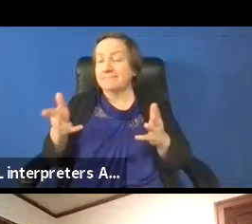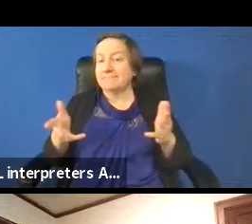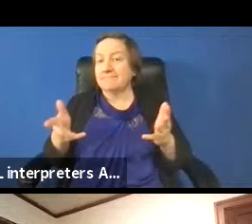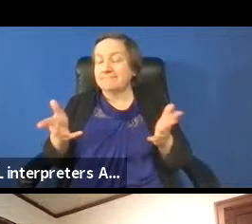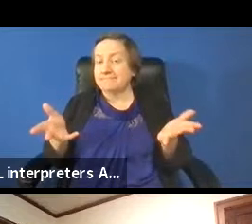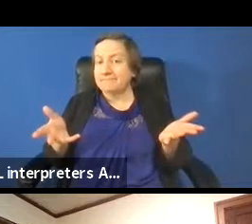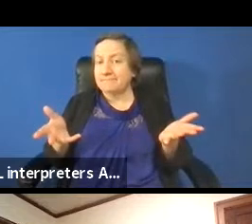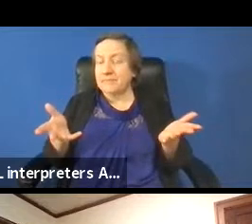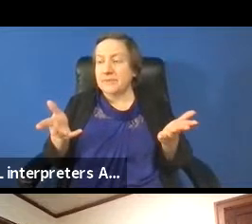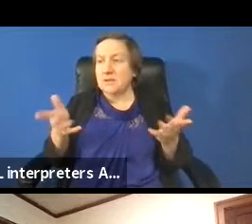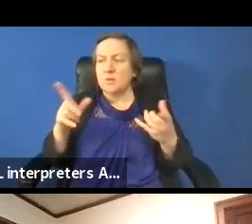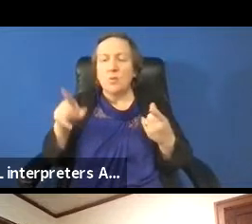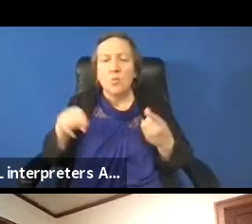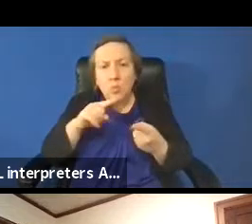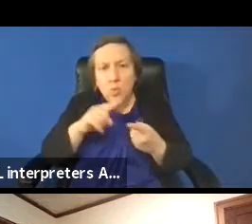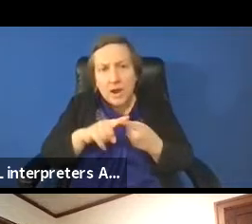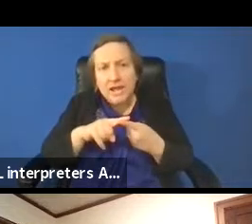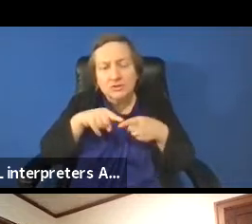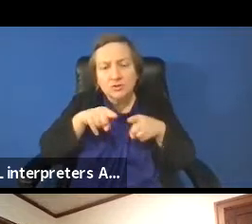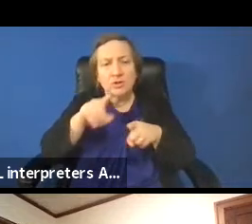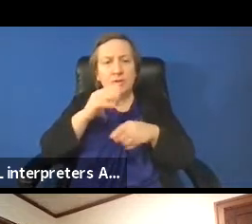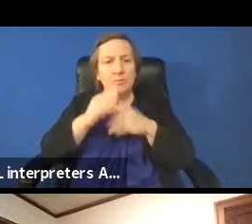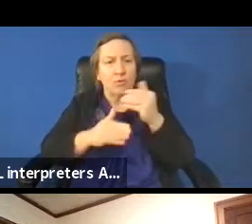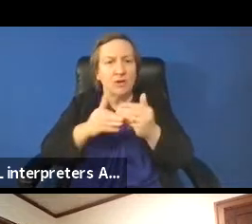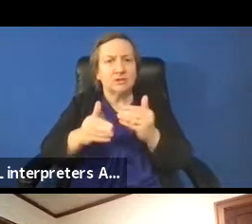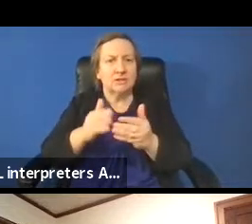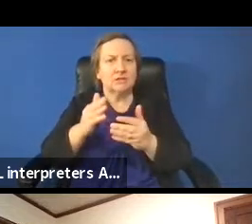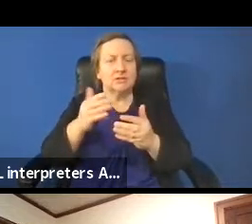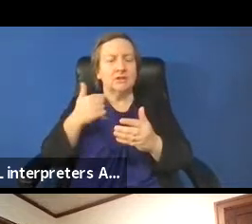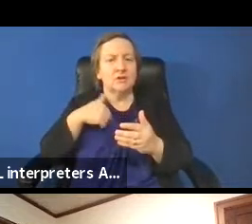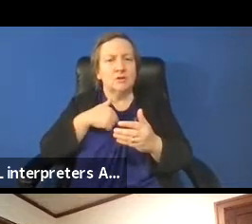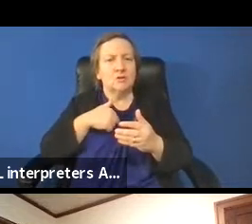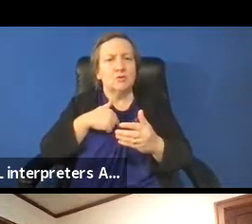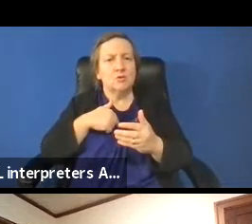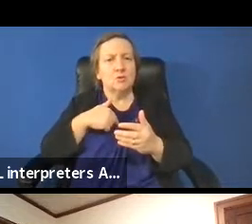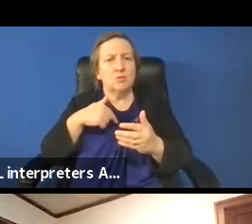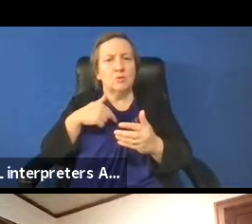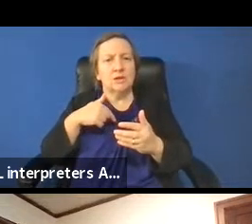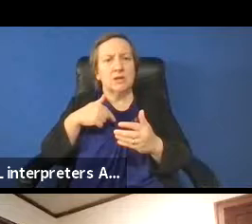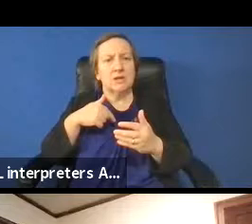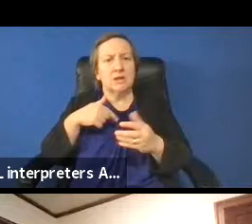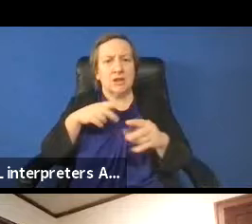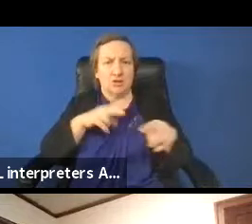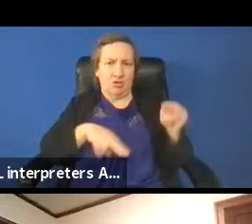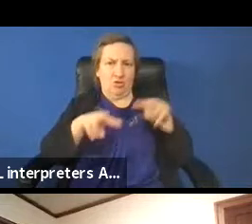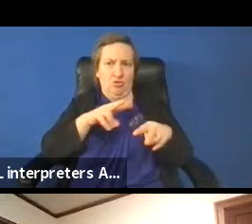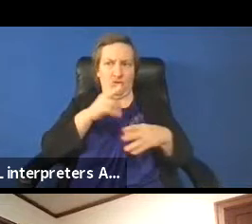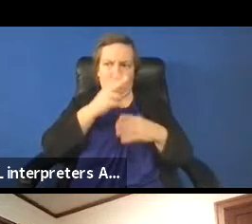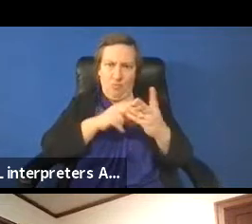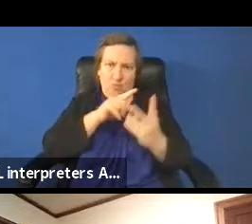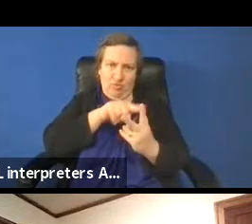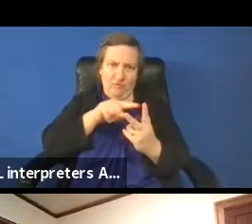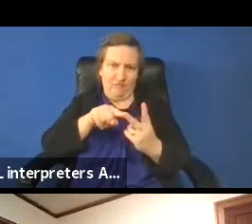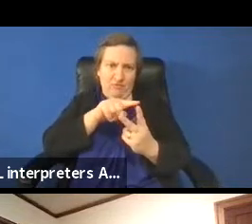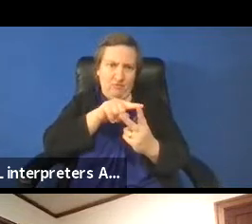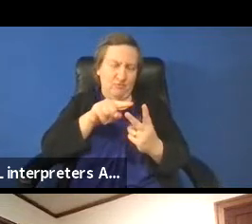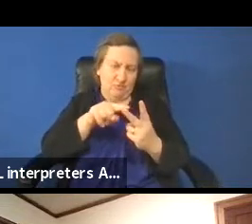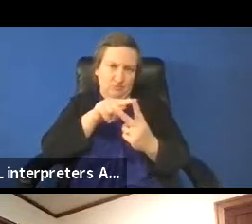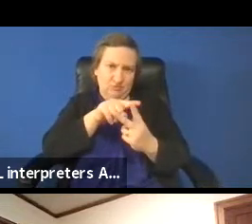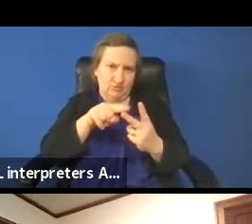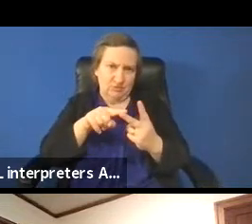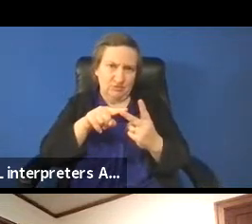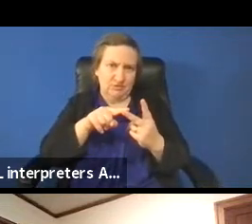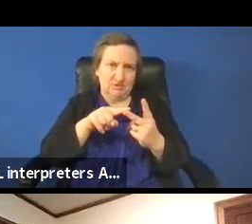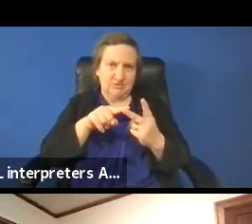at what point in the process do we go to run through both of those kind